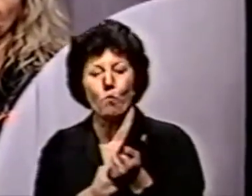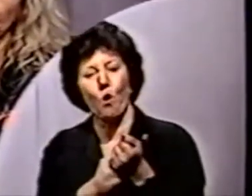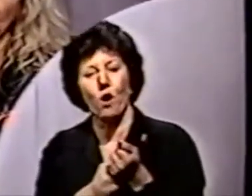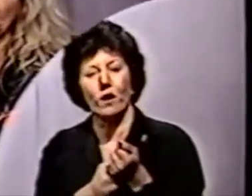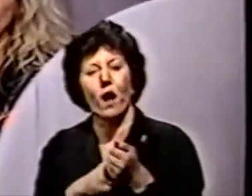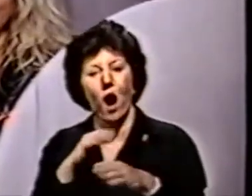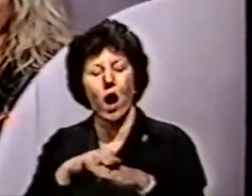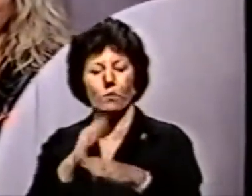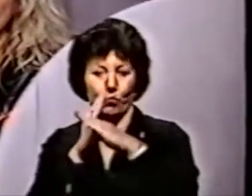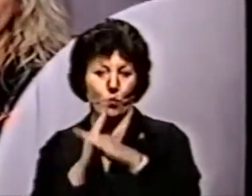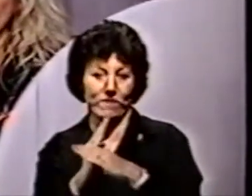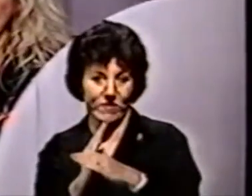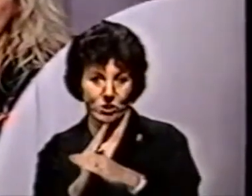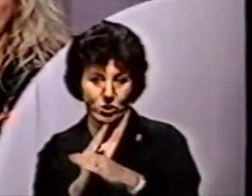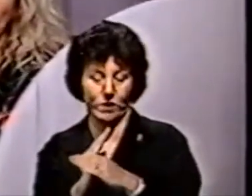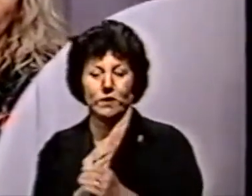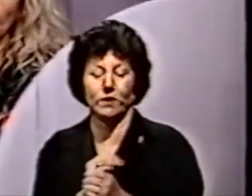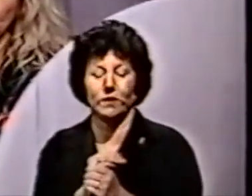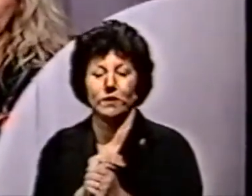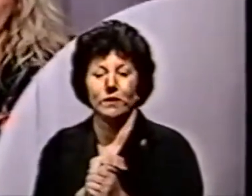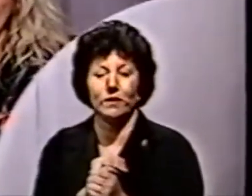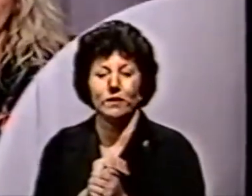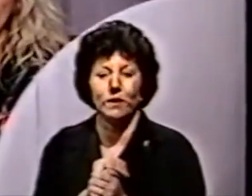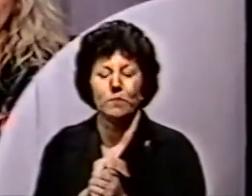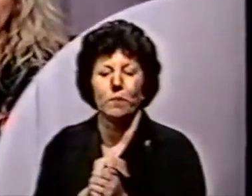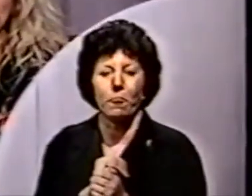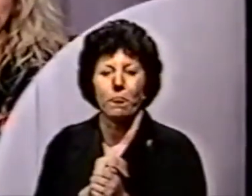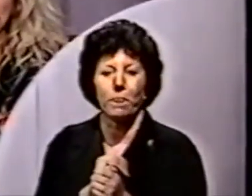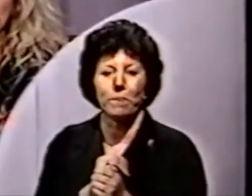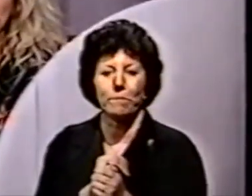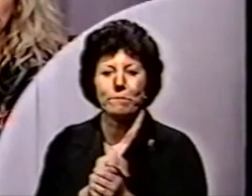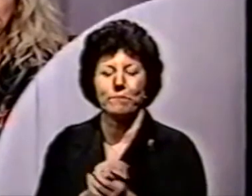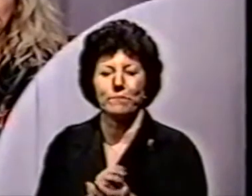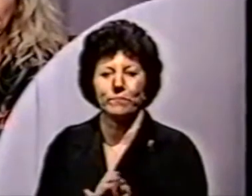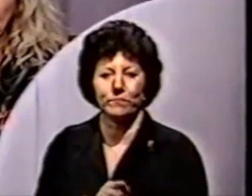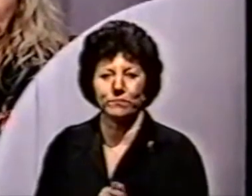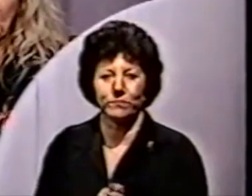at risk, as well as direct services to women with HIV and AIDS.